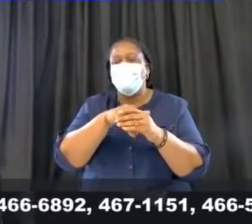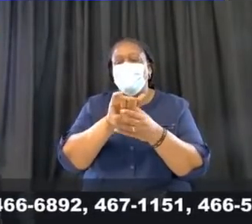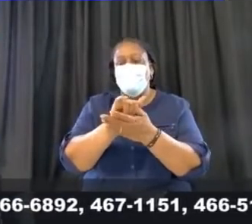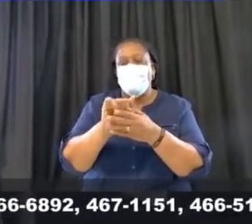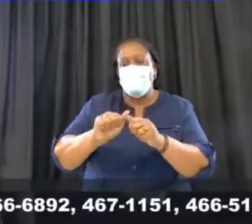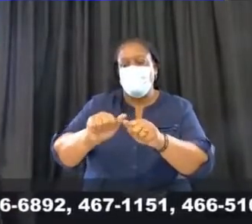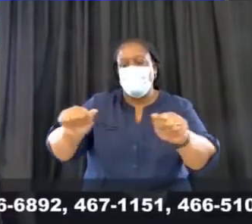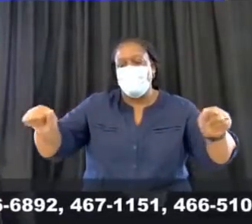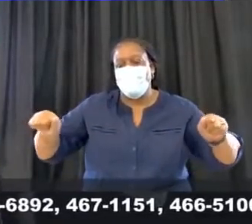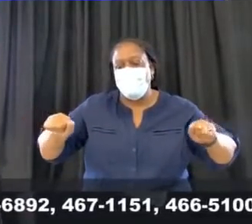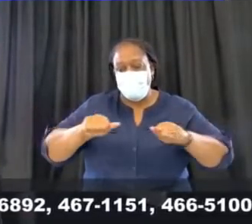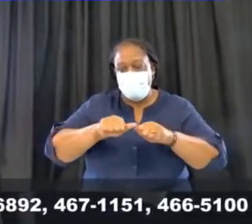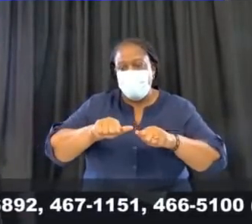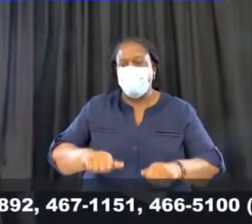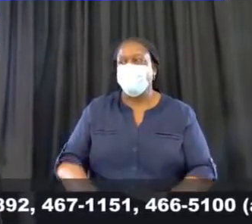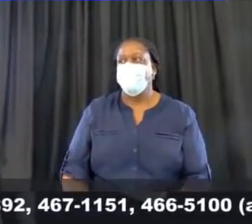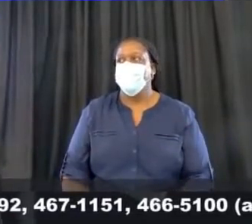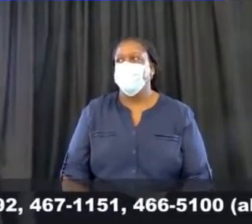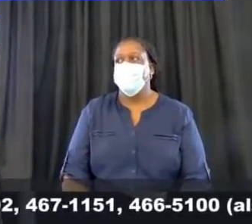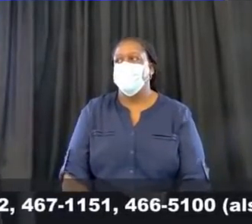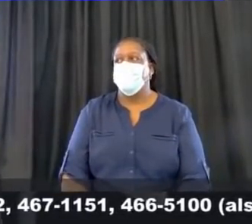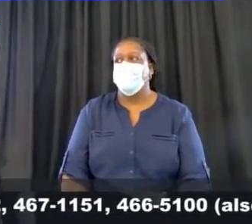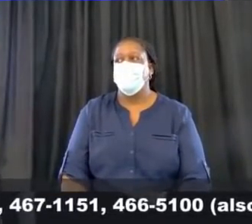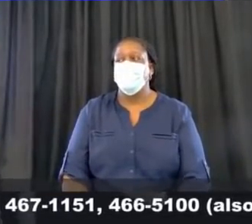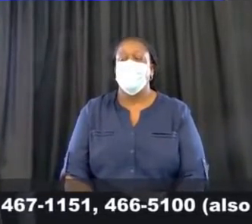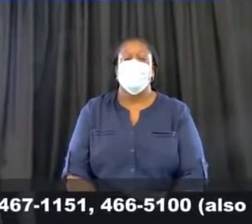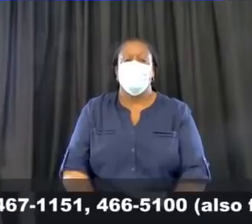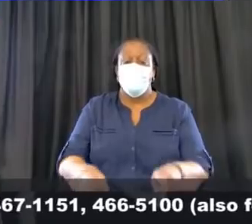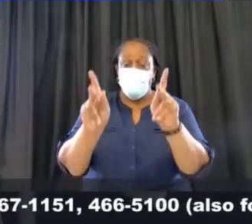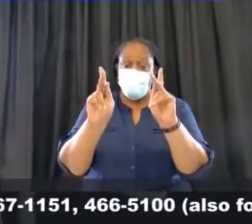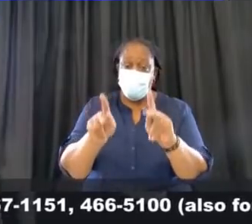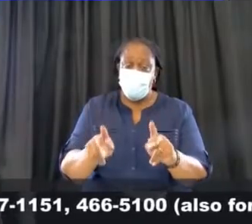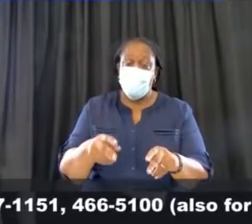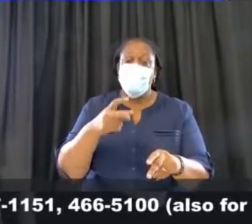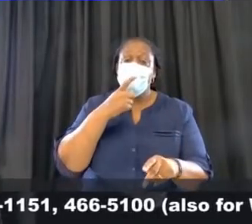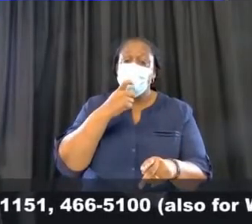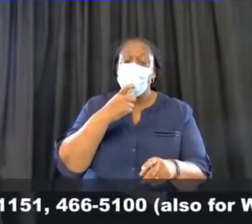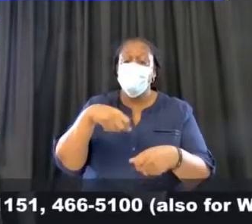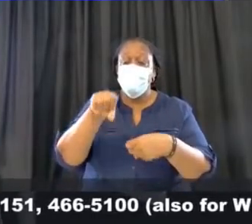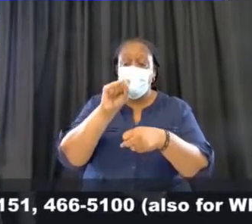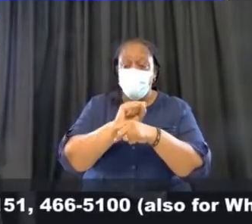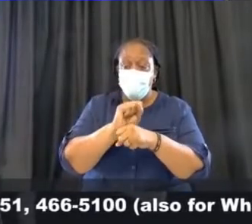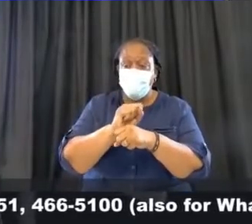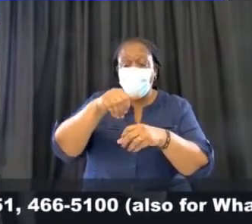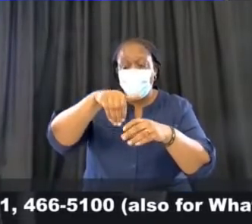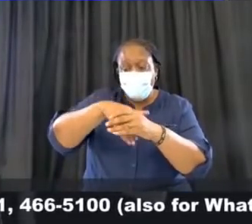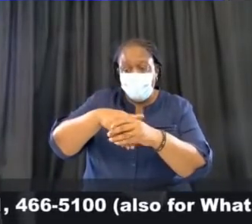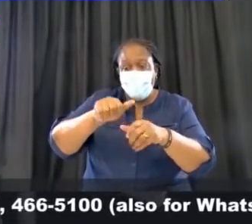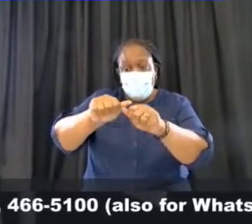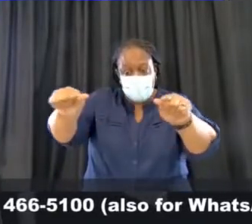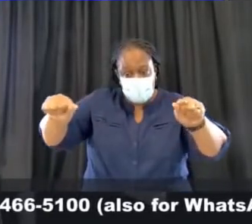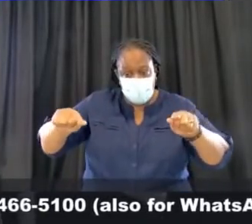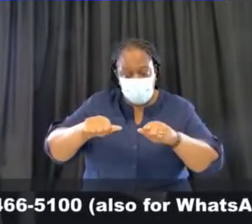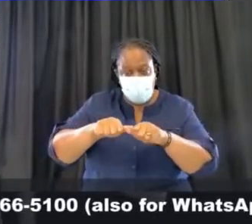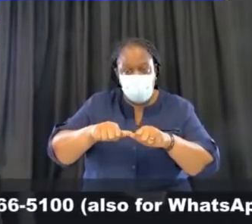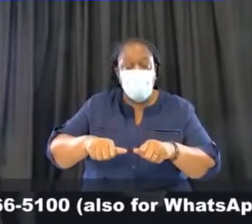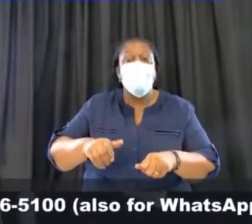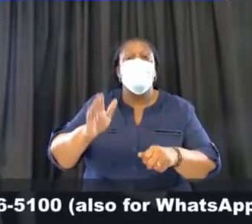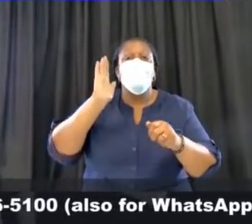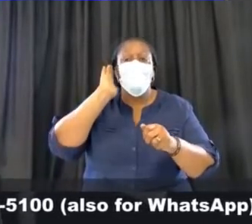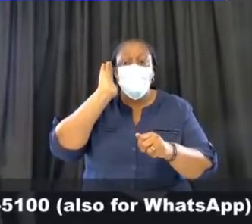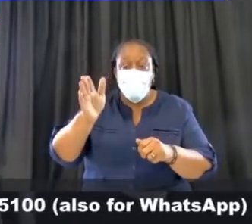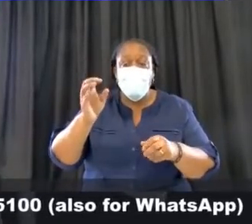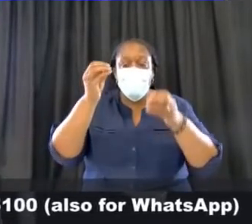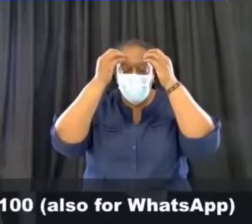It is expected that individuals who are going to be providing services within these areas will comply with and adhere